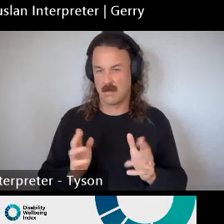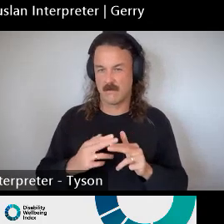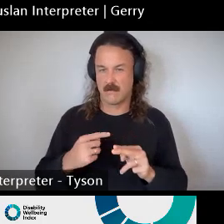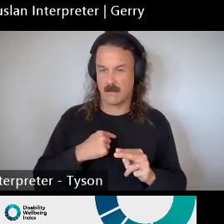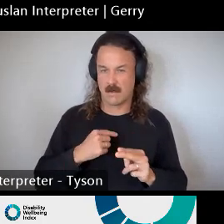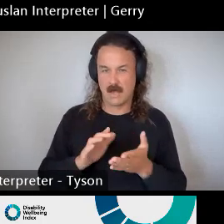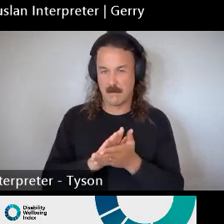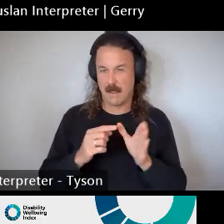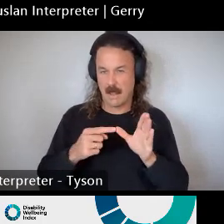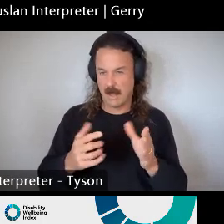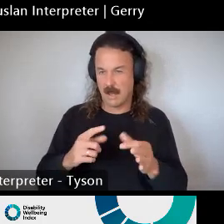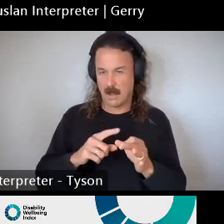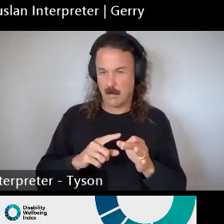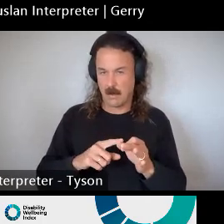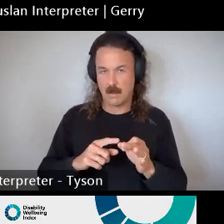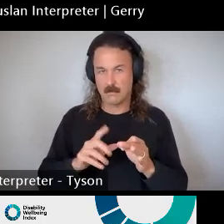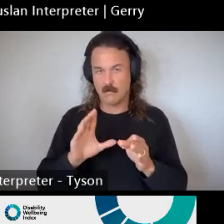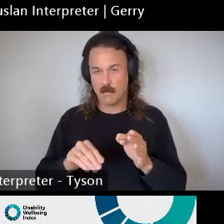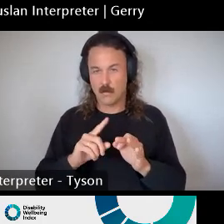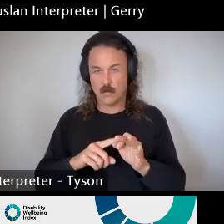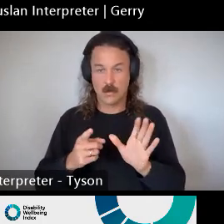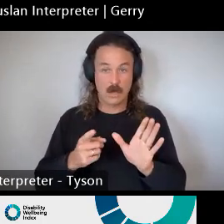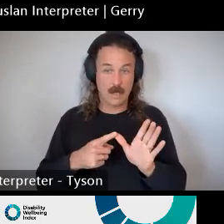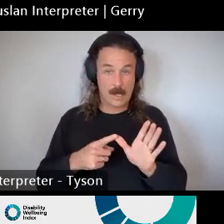any for me. Thank you so much.